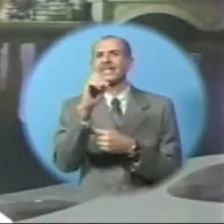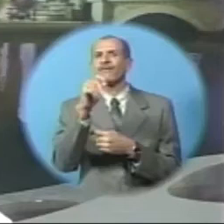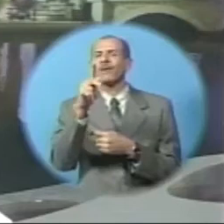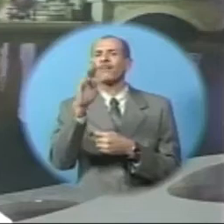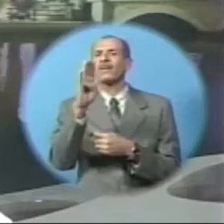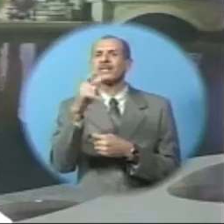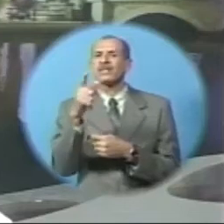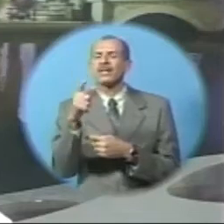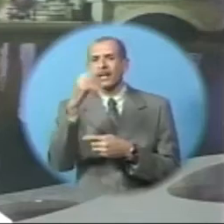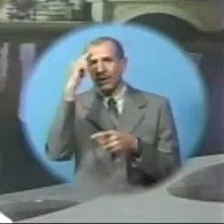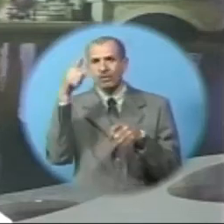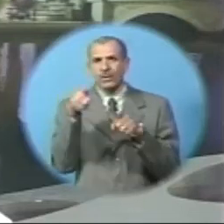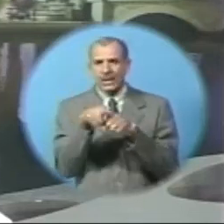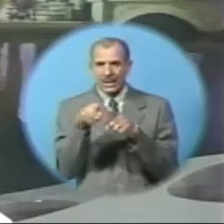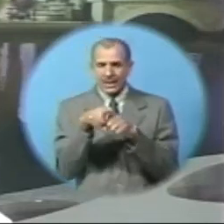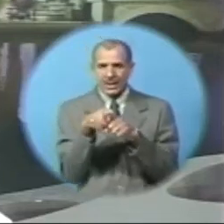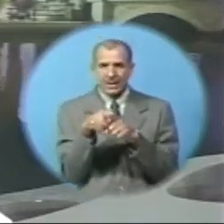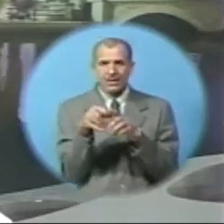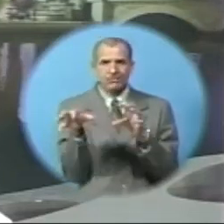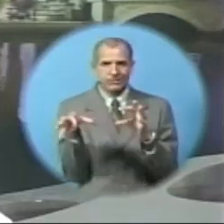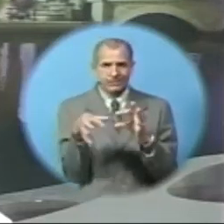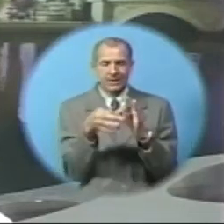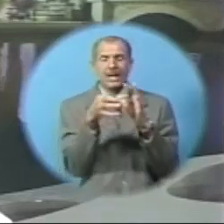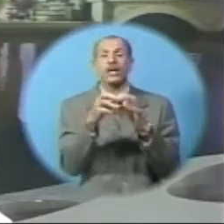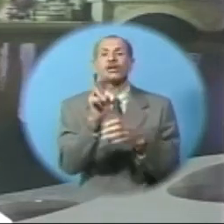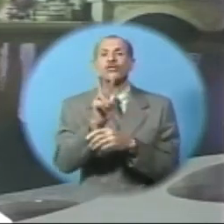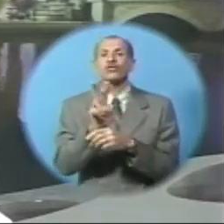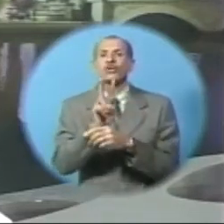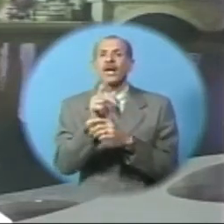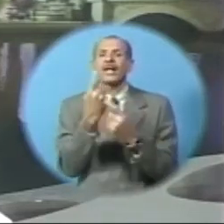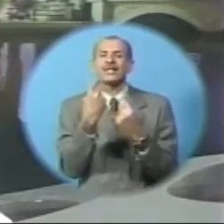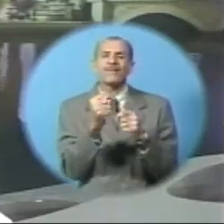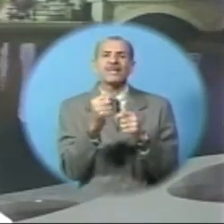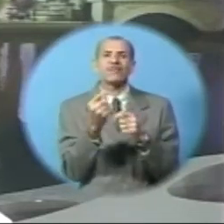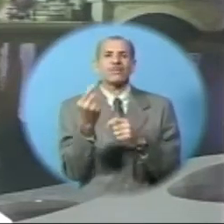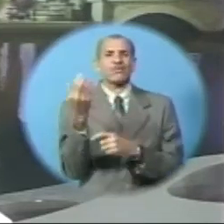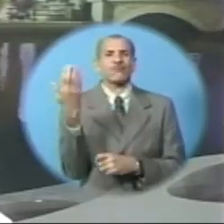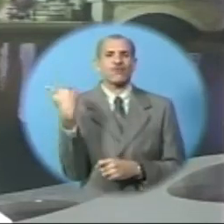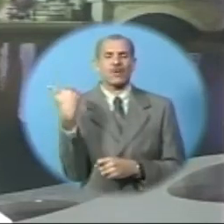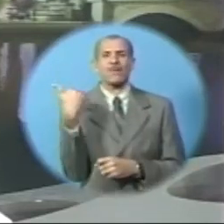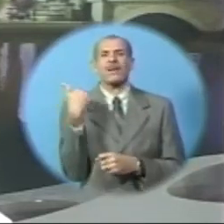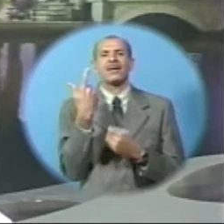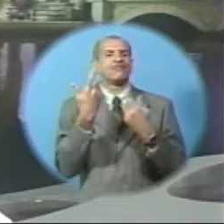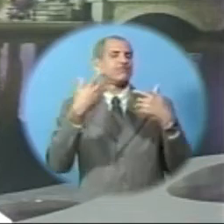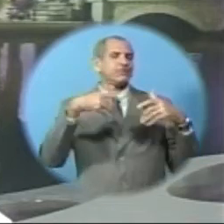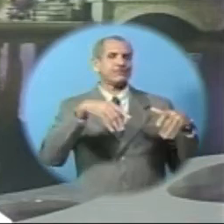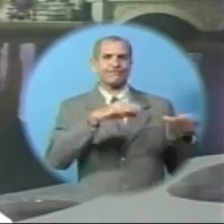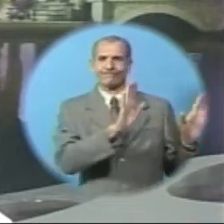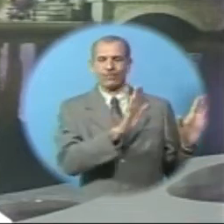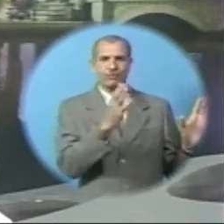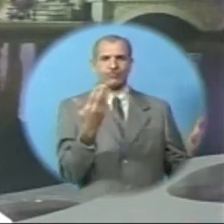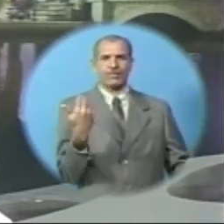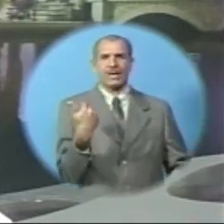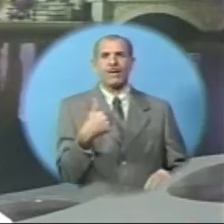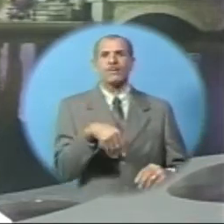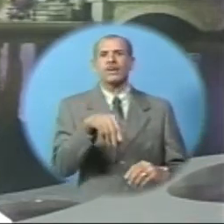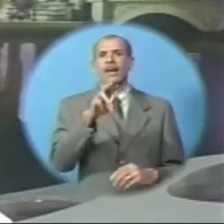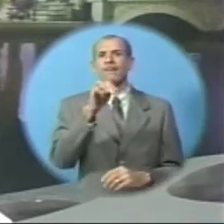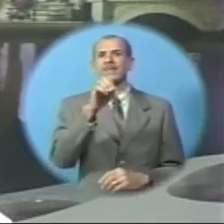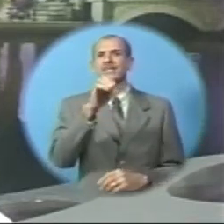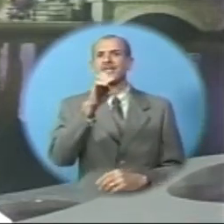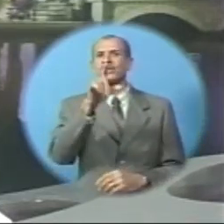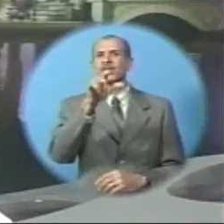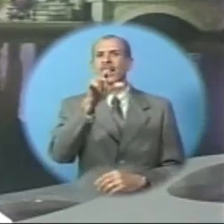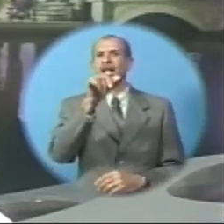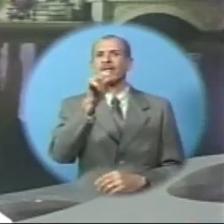form a coalition government. The two attempted a similar agreement previously, but abandoned the deal. Mr. McLaughlin will retain